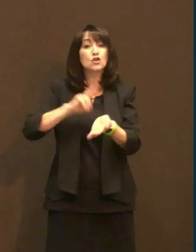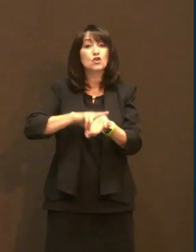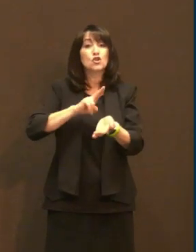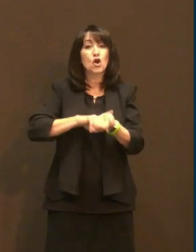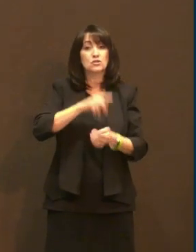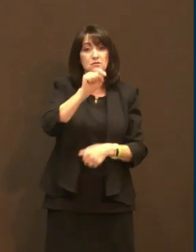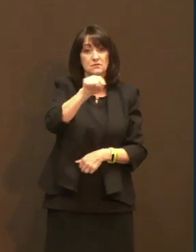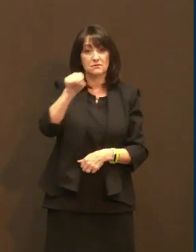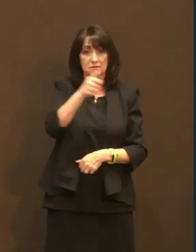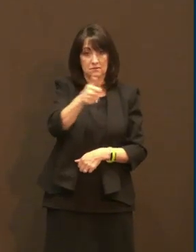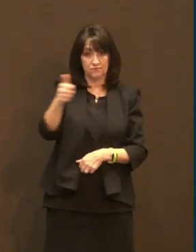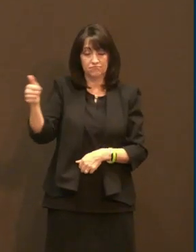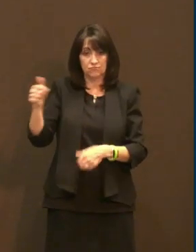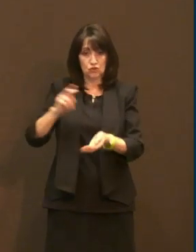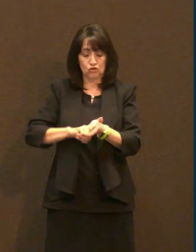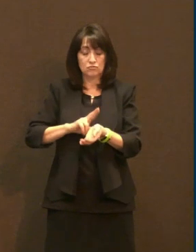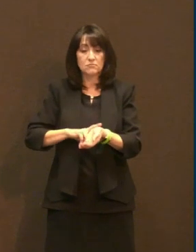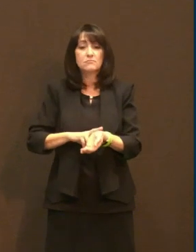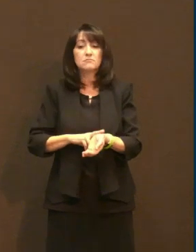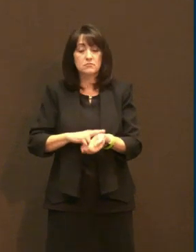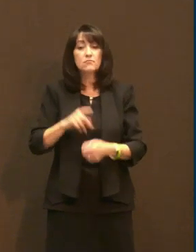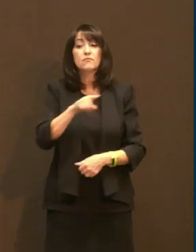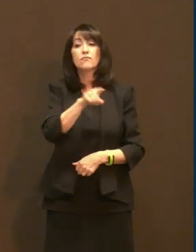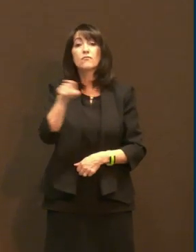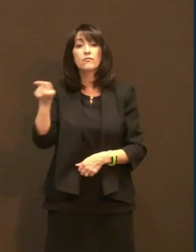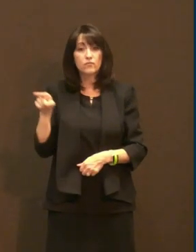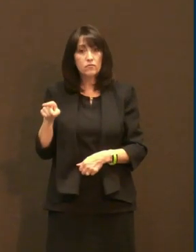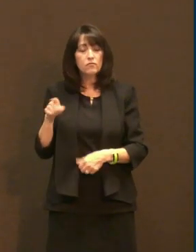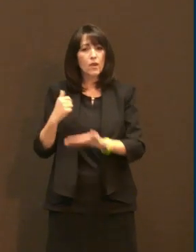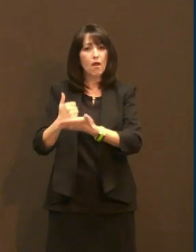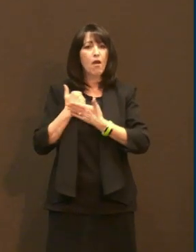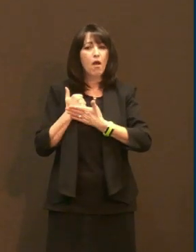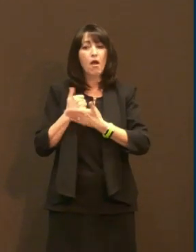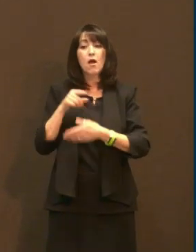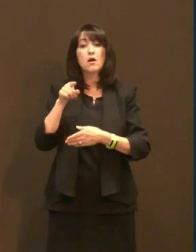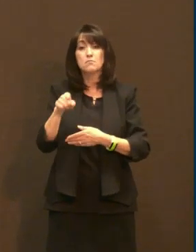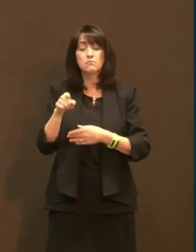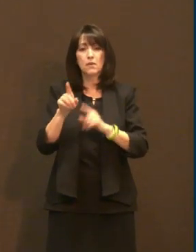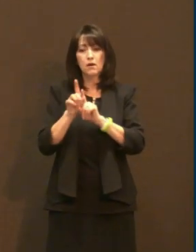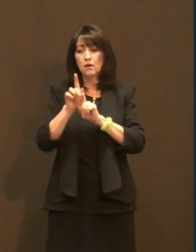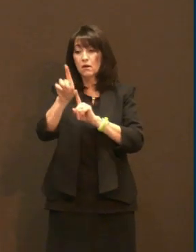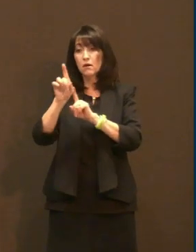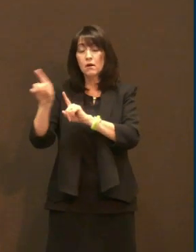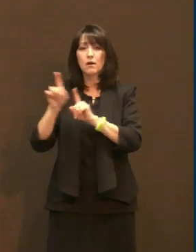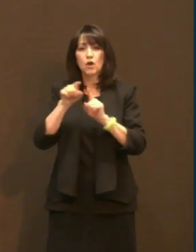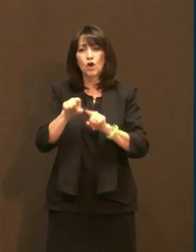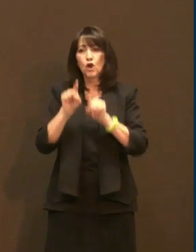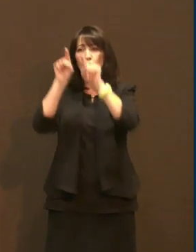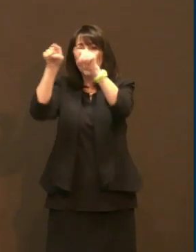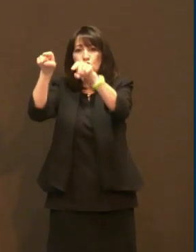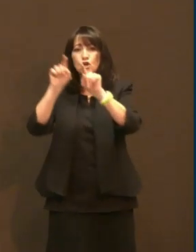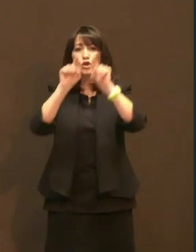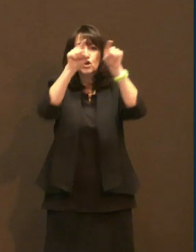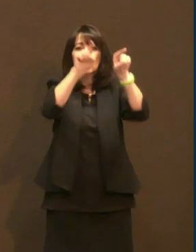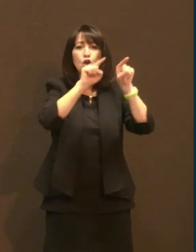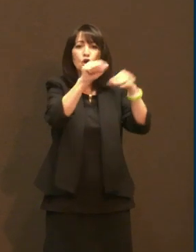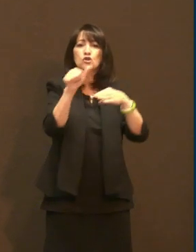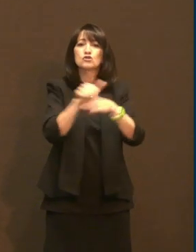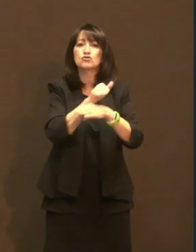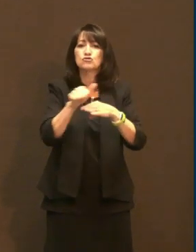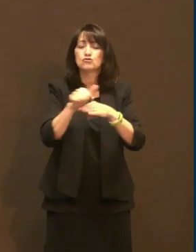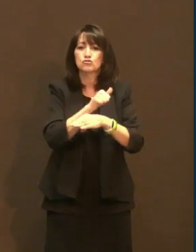10 nurses who are helping us to go out to long-term care facilities to really train them on PPE, make sure